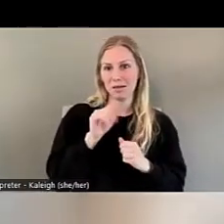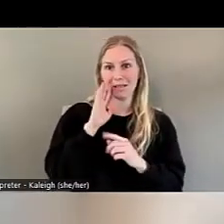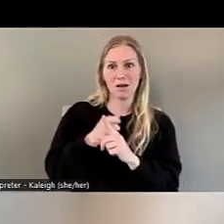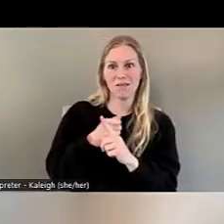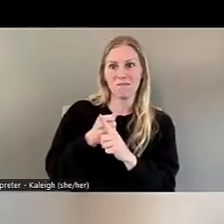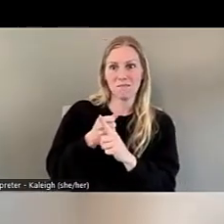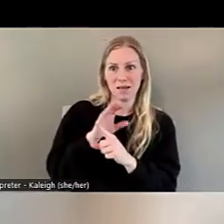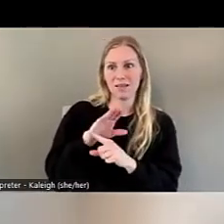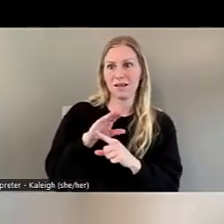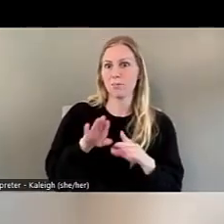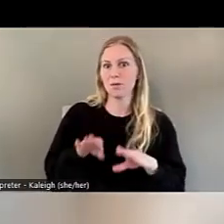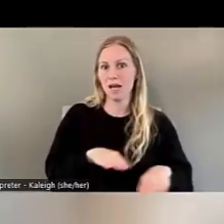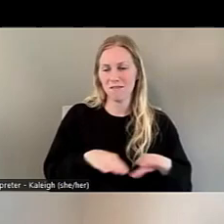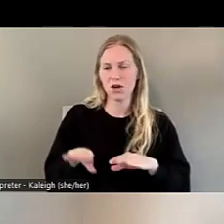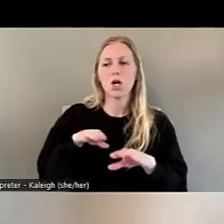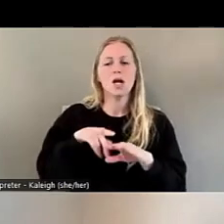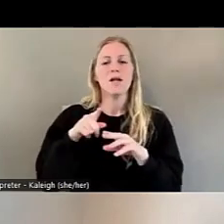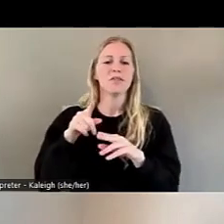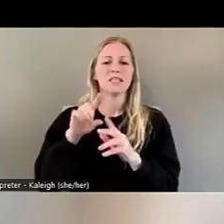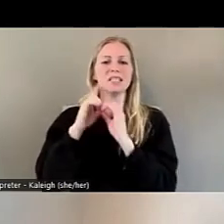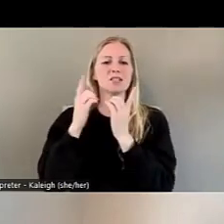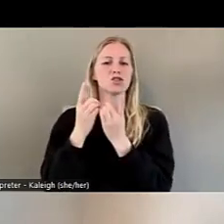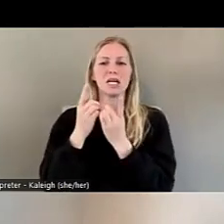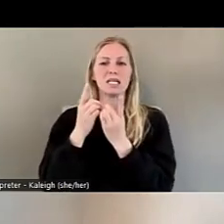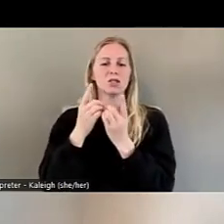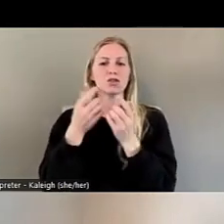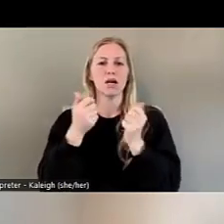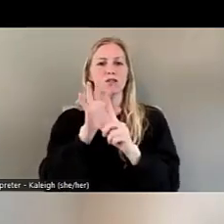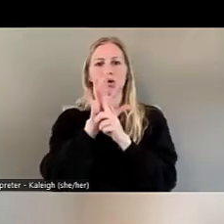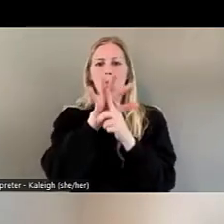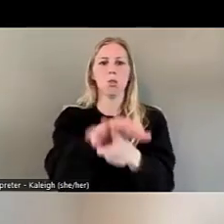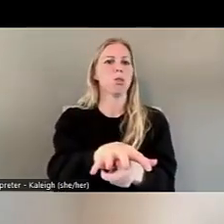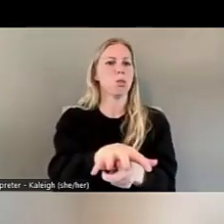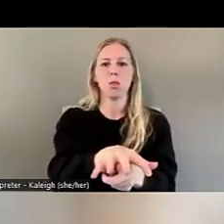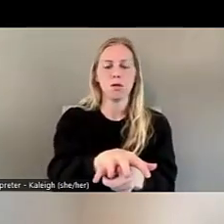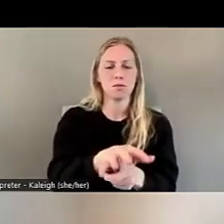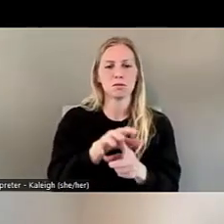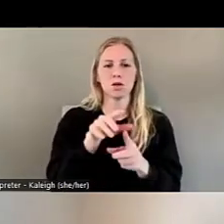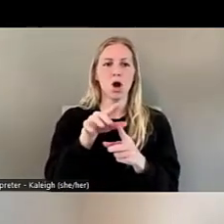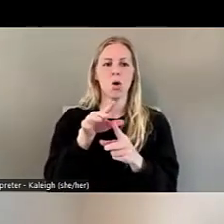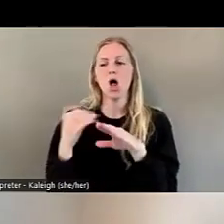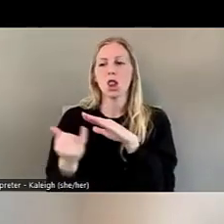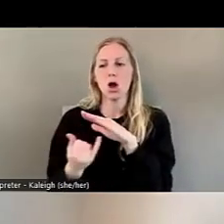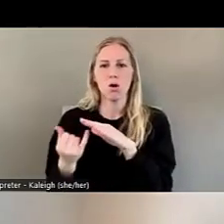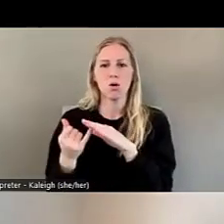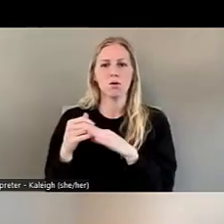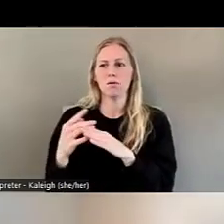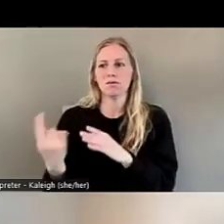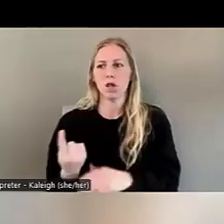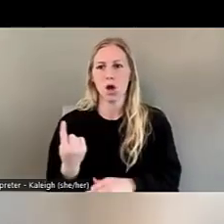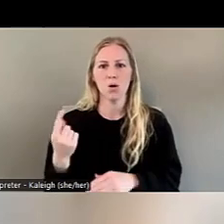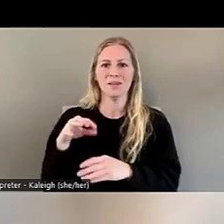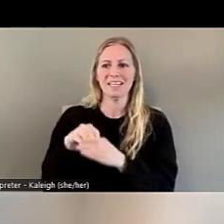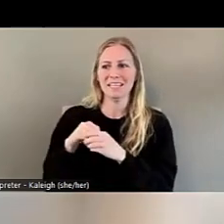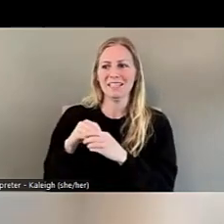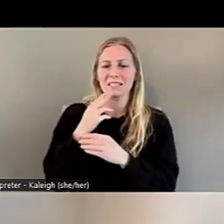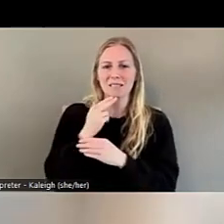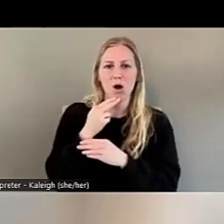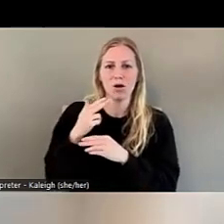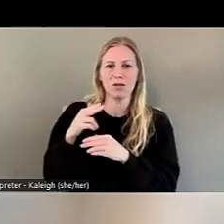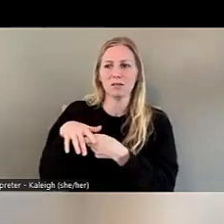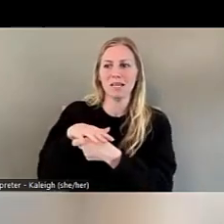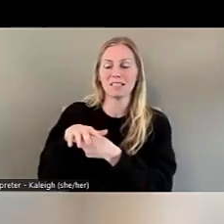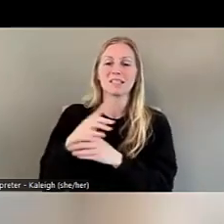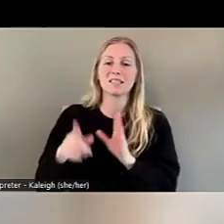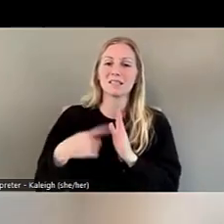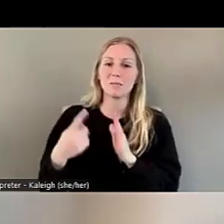subdued them through unnecessary restraints and improper confinement alone in small seclusion spaces, sometimes multiple times in one